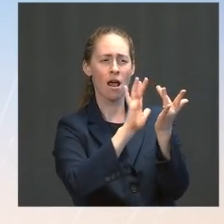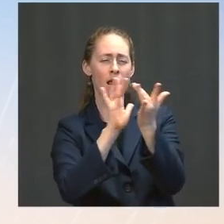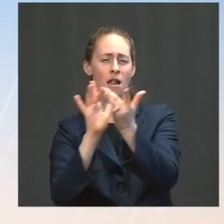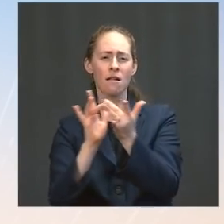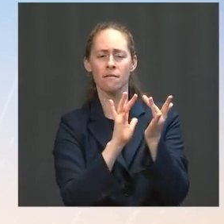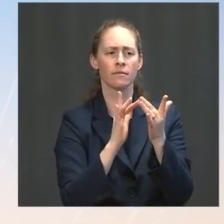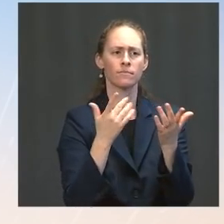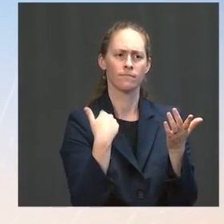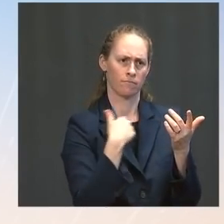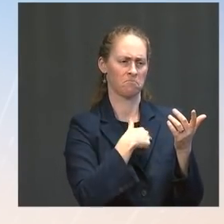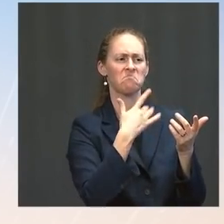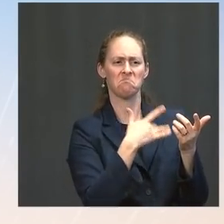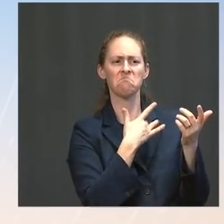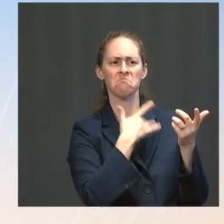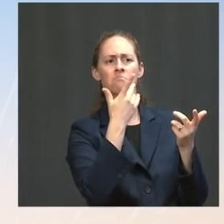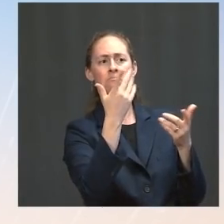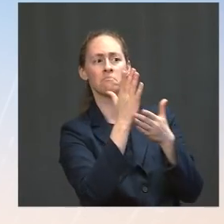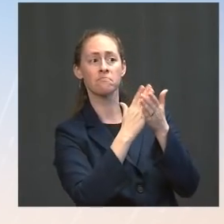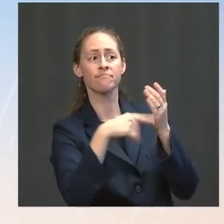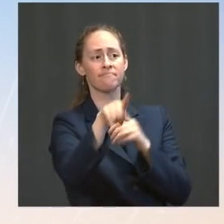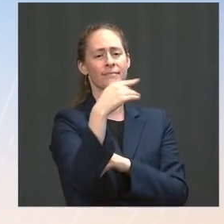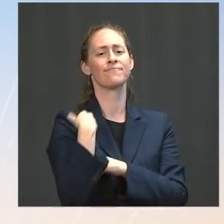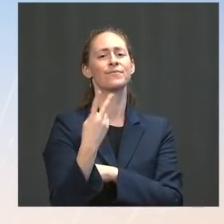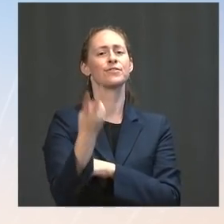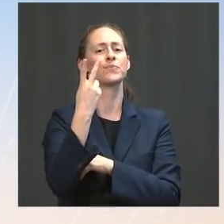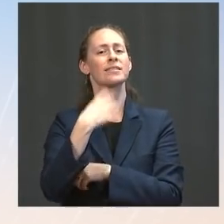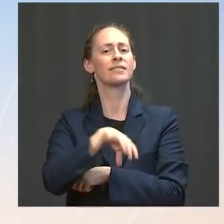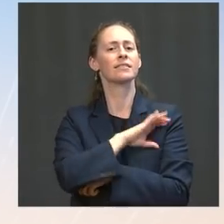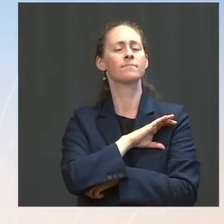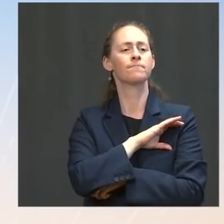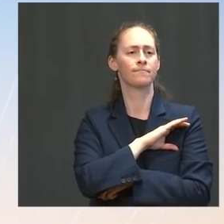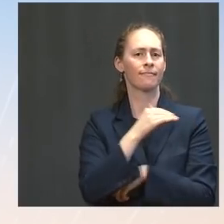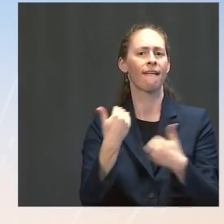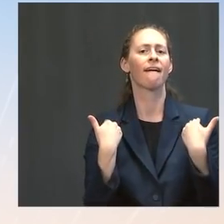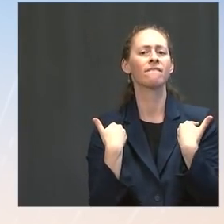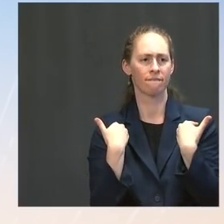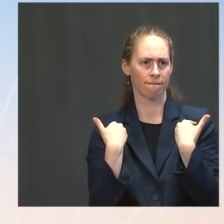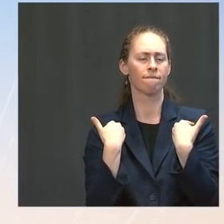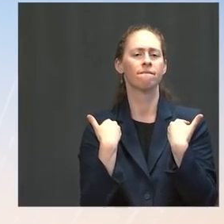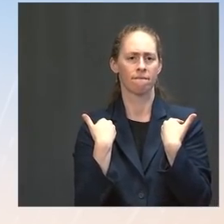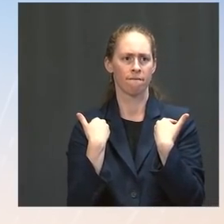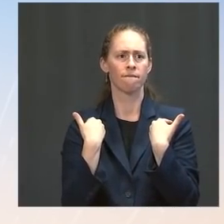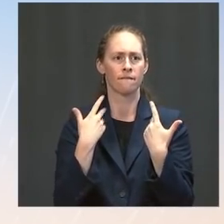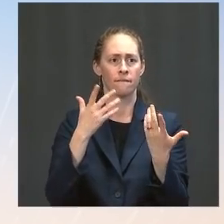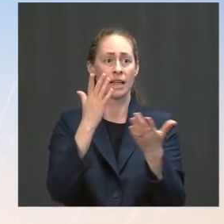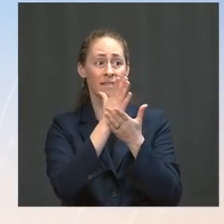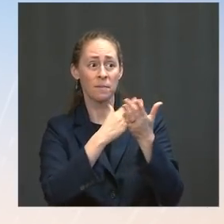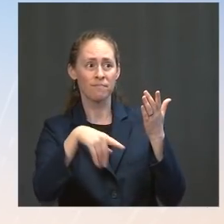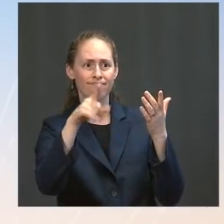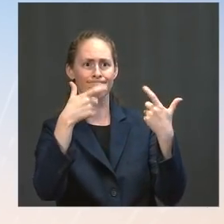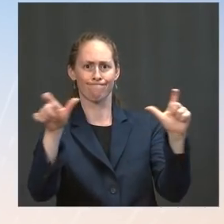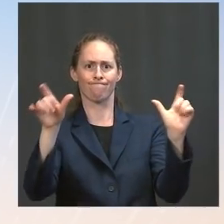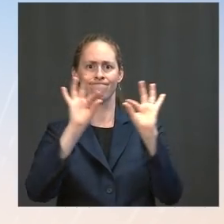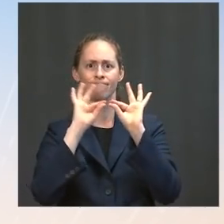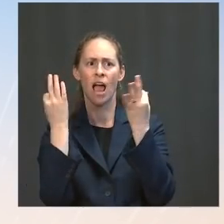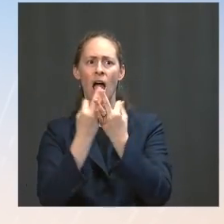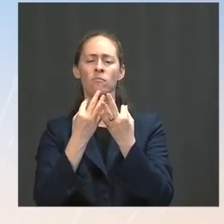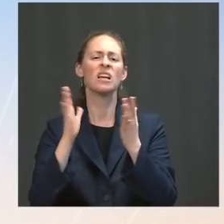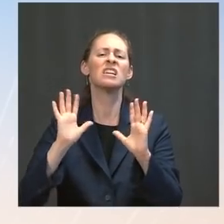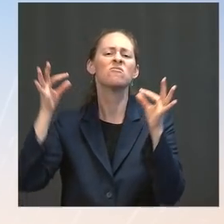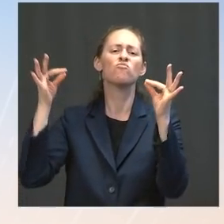a detailed overview is because it's not as simple as you've just laid it out. Certainly, there could be American citizens,